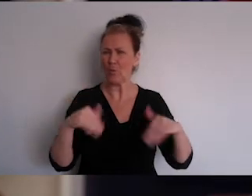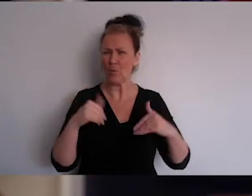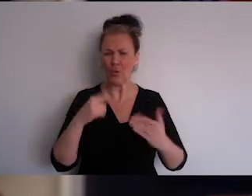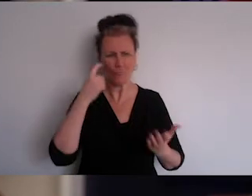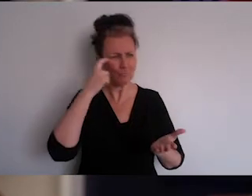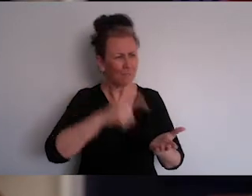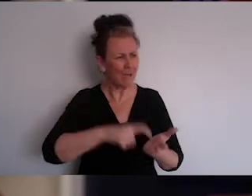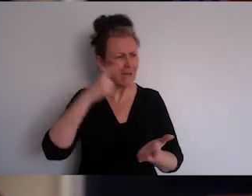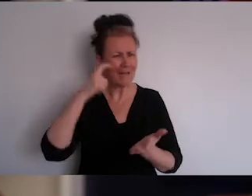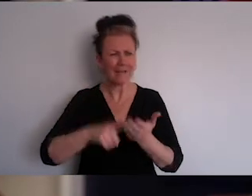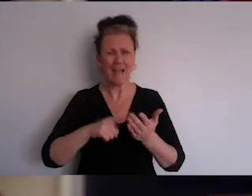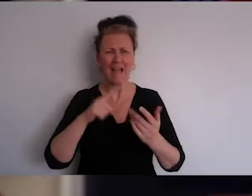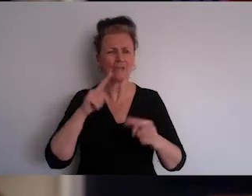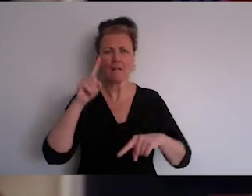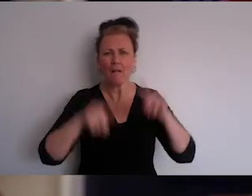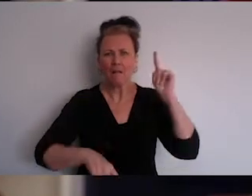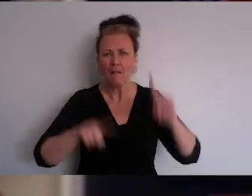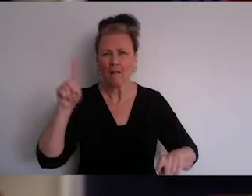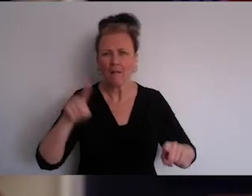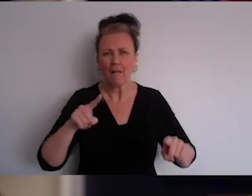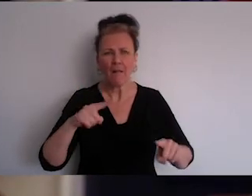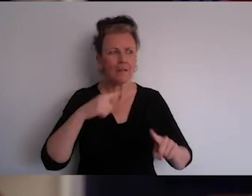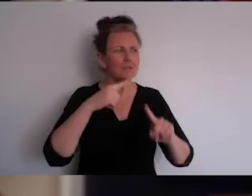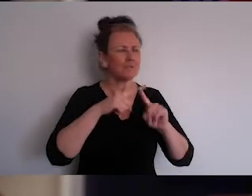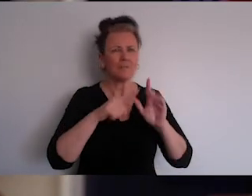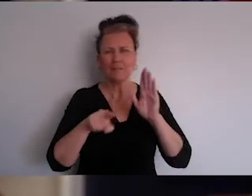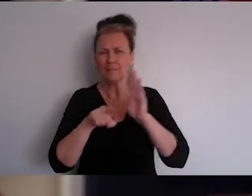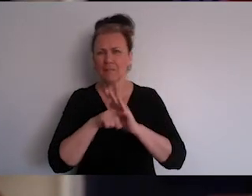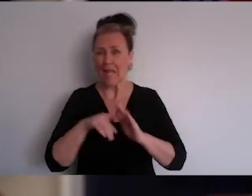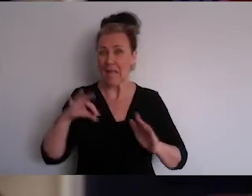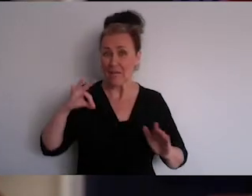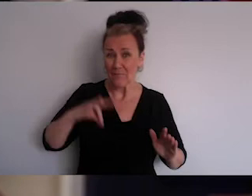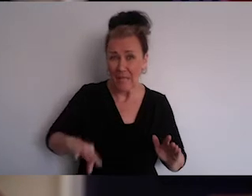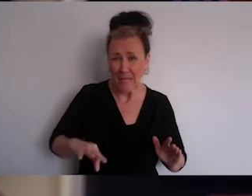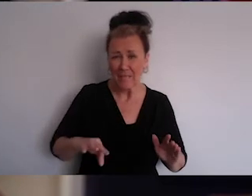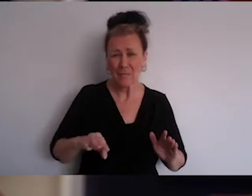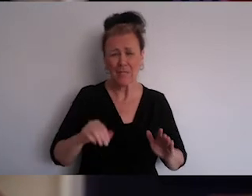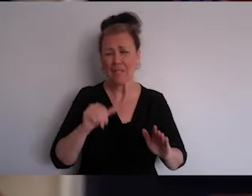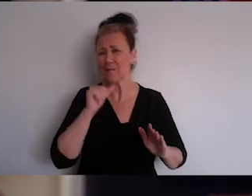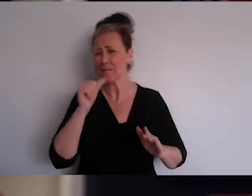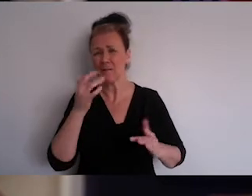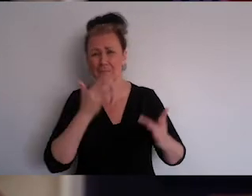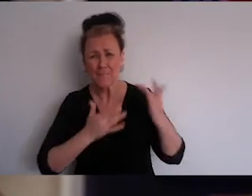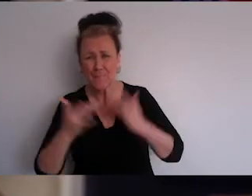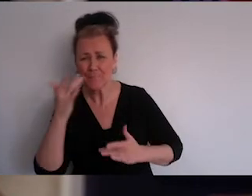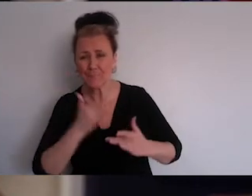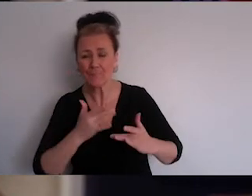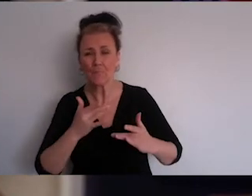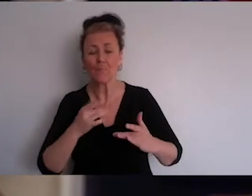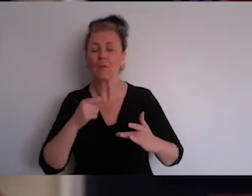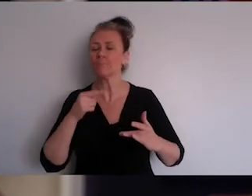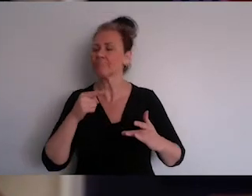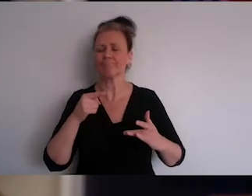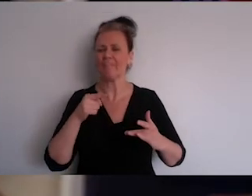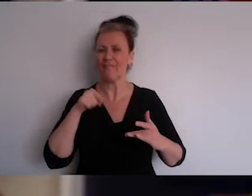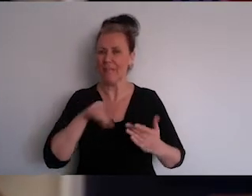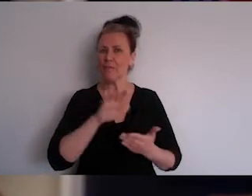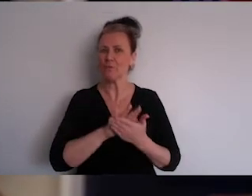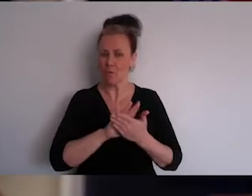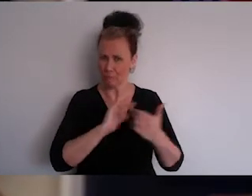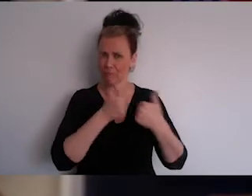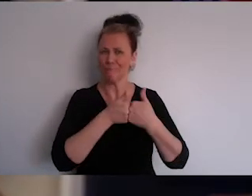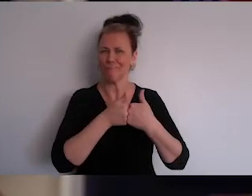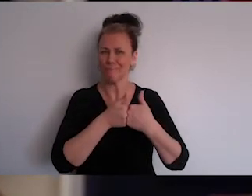exposed the inequities, the challenges, and yet the opportunities of 21st century schools.